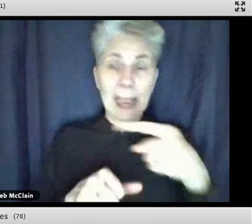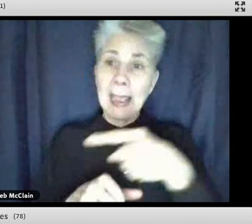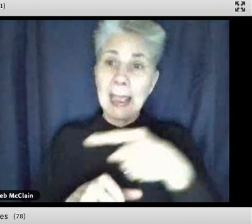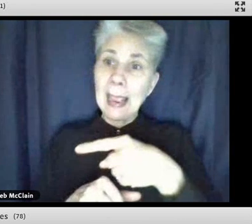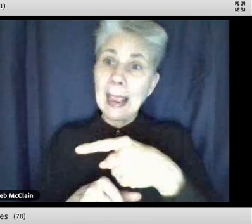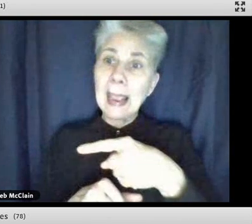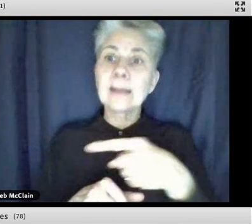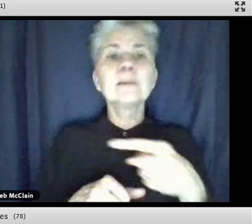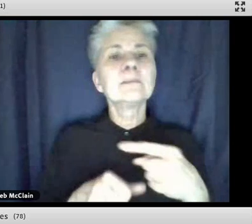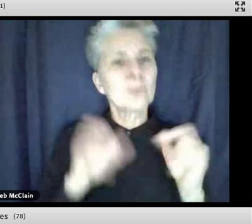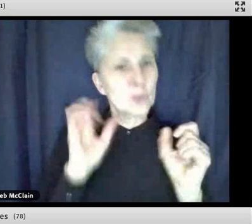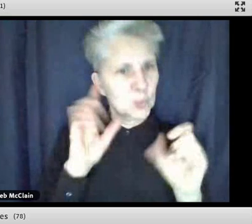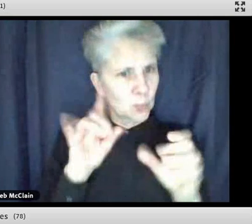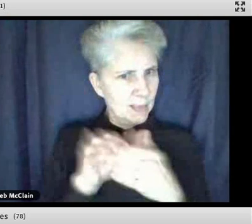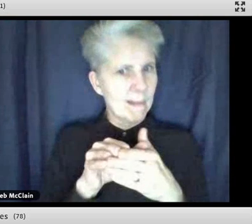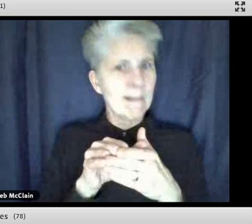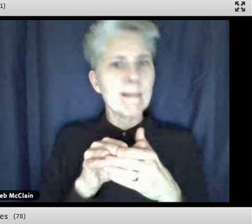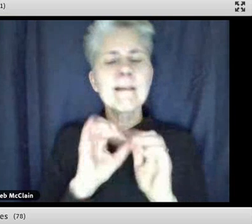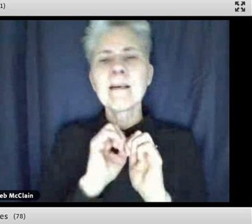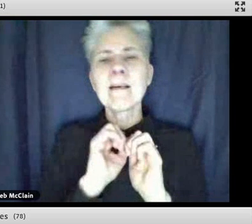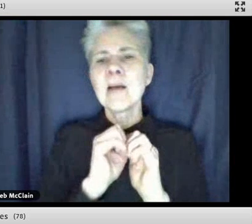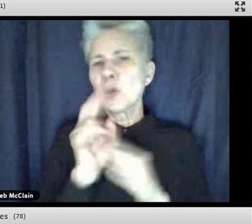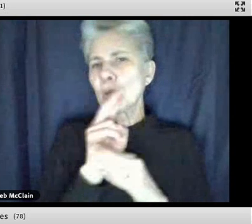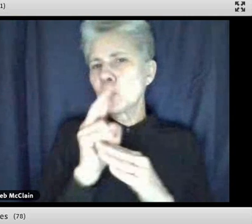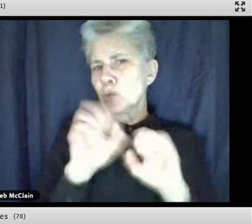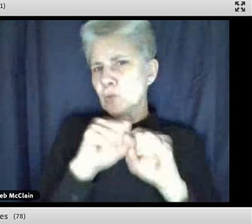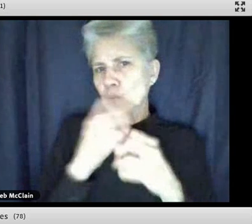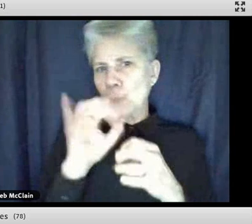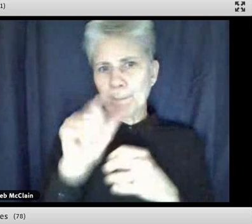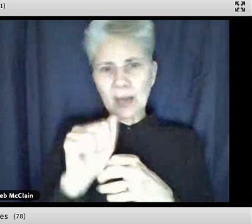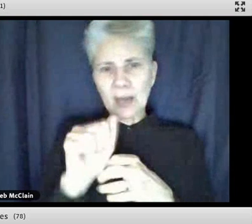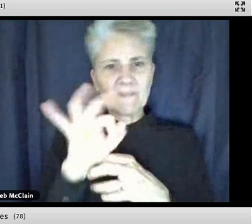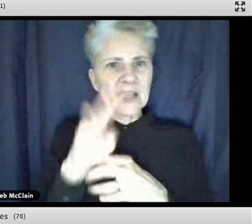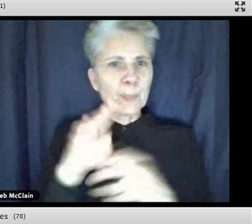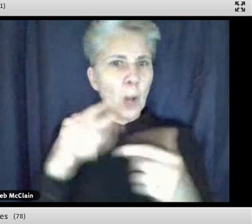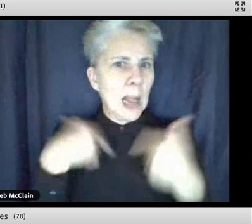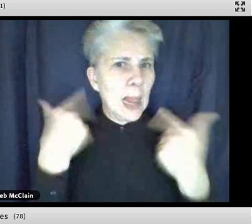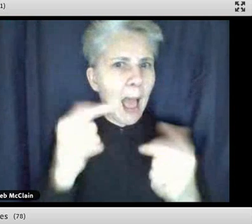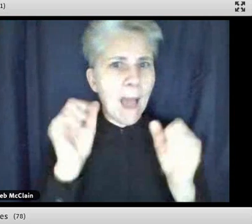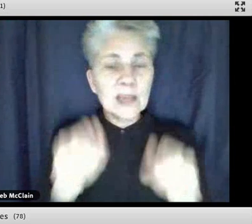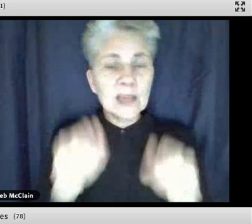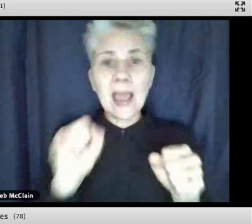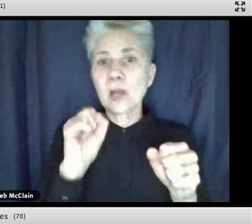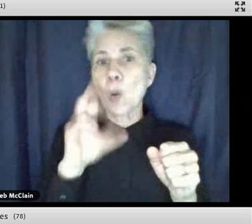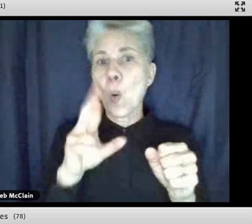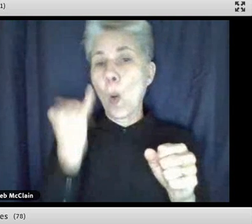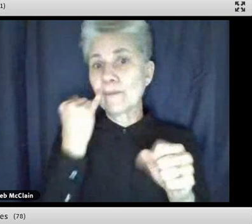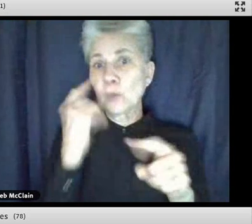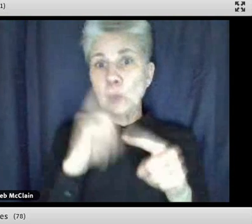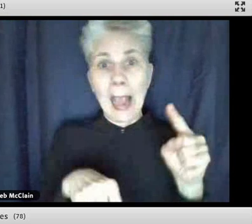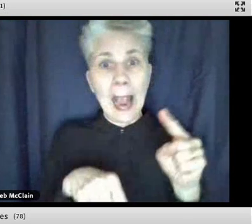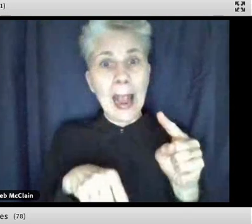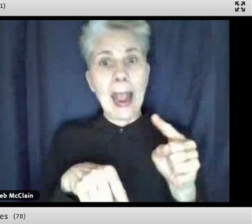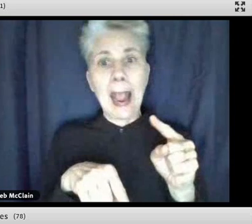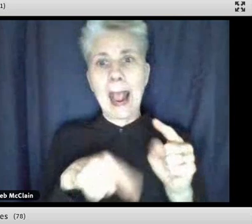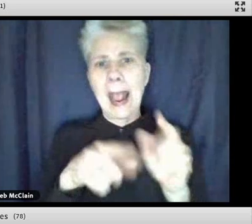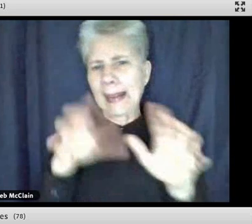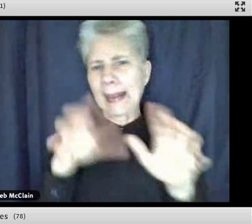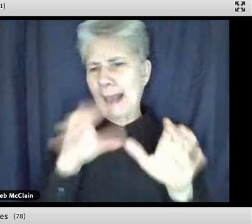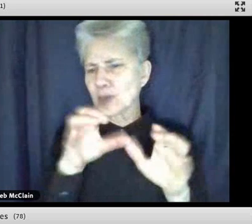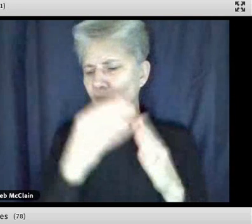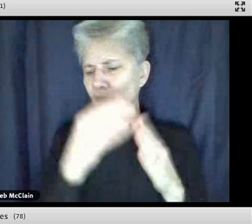virtually. How do use your social media, your Facebook Live, or if you can't caption it for some reason, that was